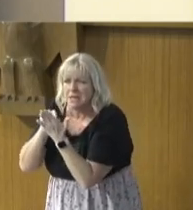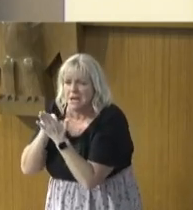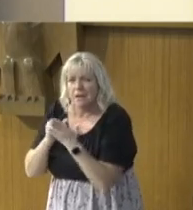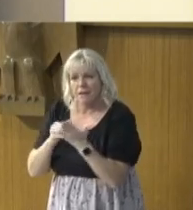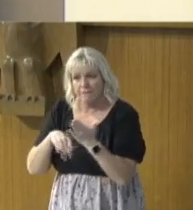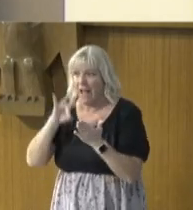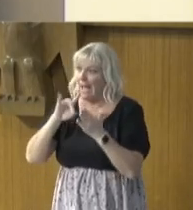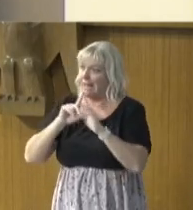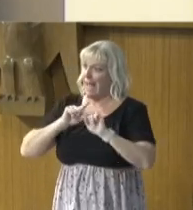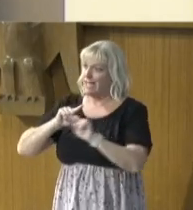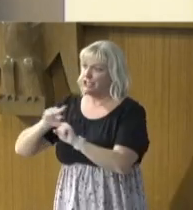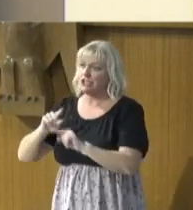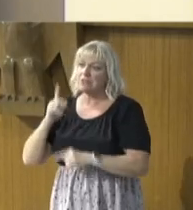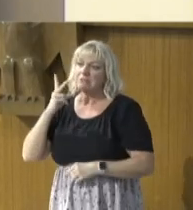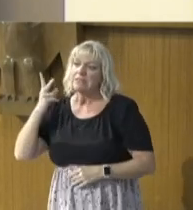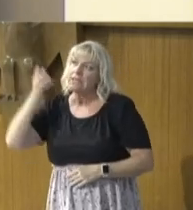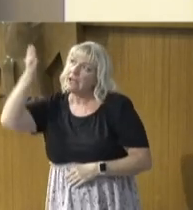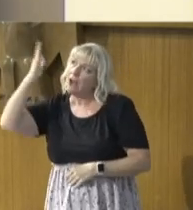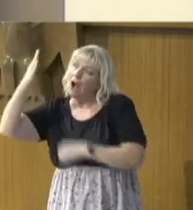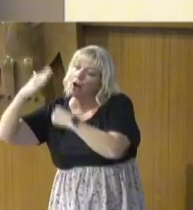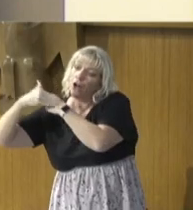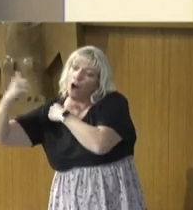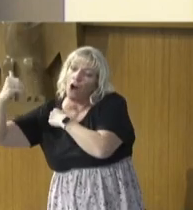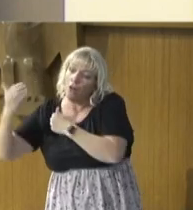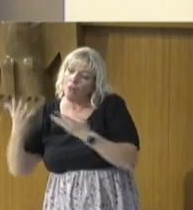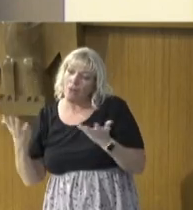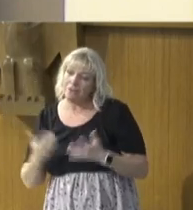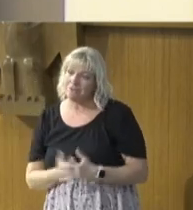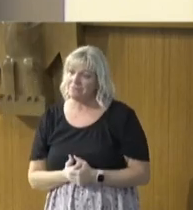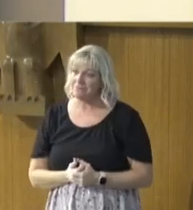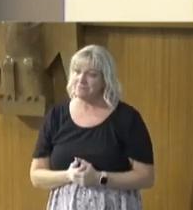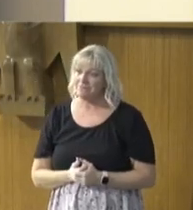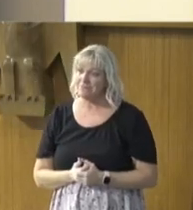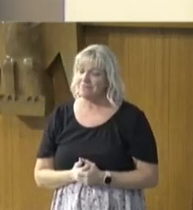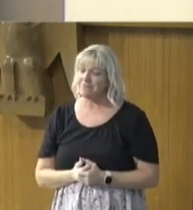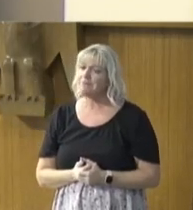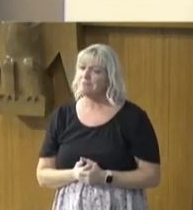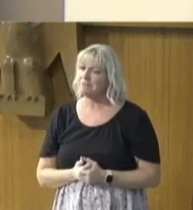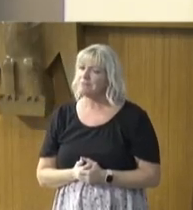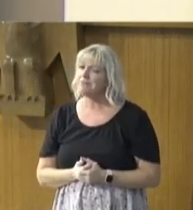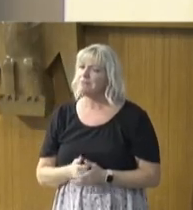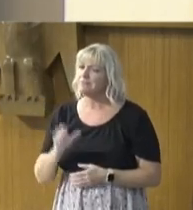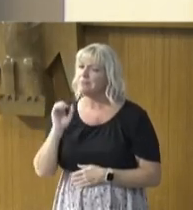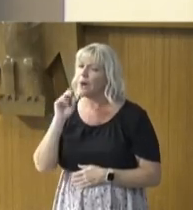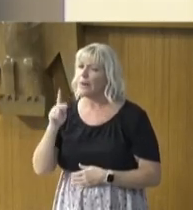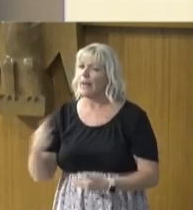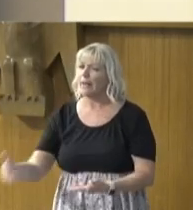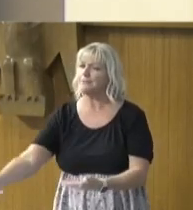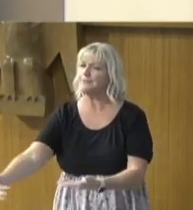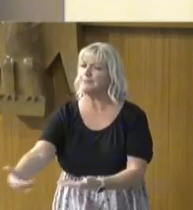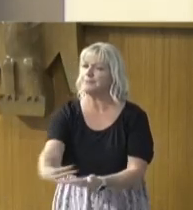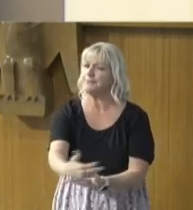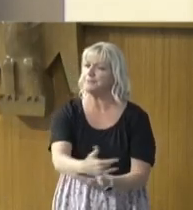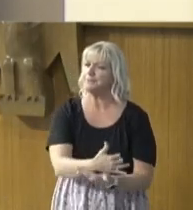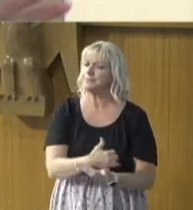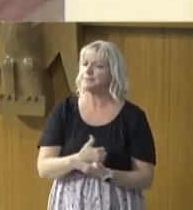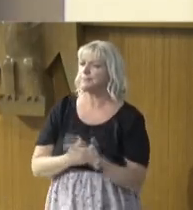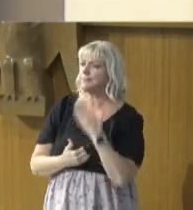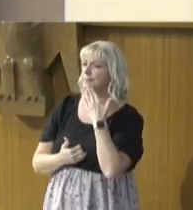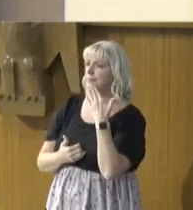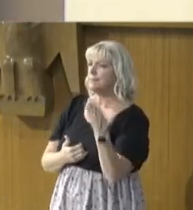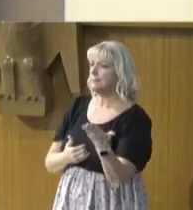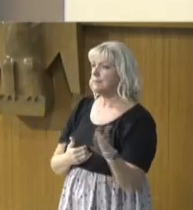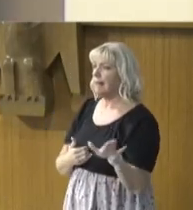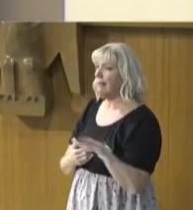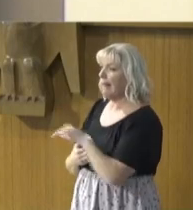and just see what God is calling you to do next. So I took the brochures, and I thanked him, and I